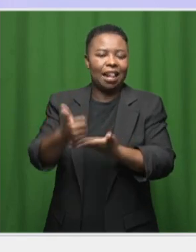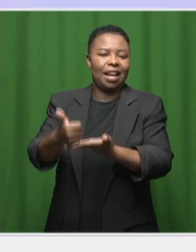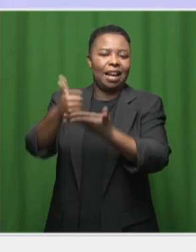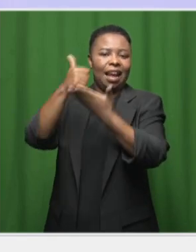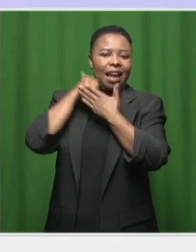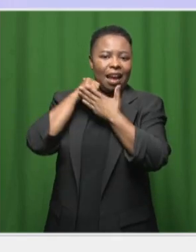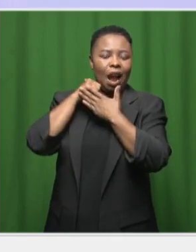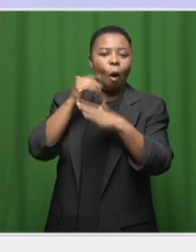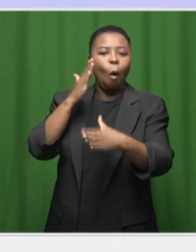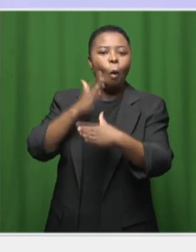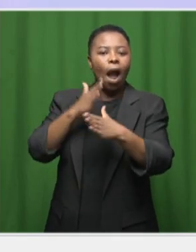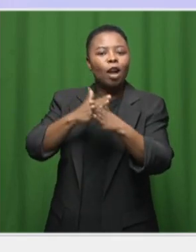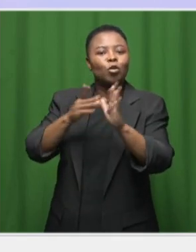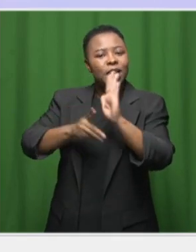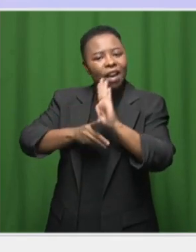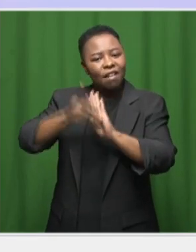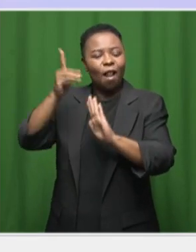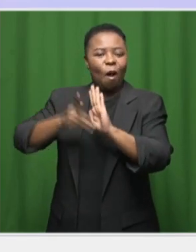the work to say,